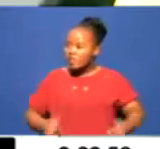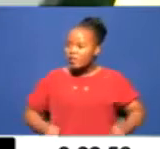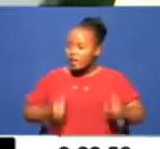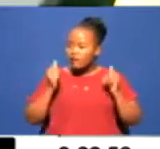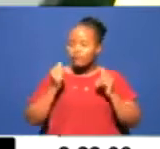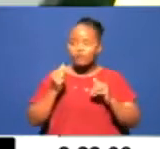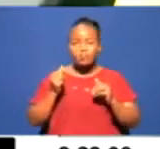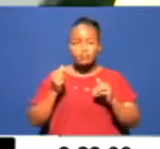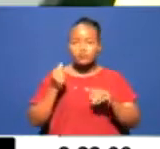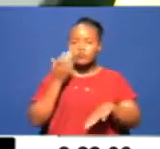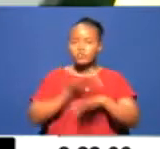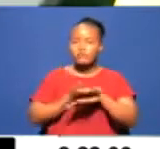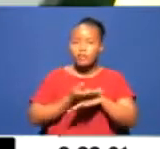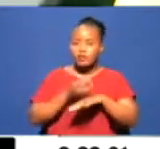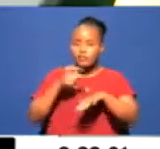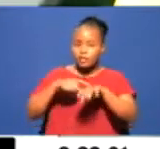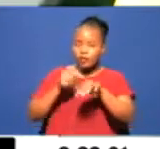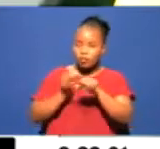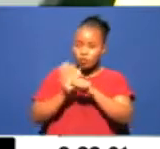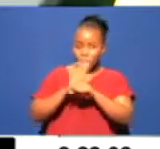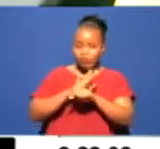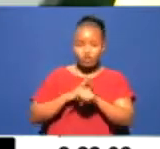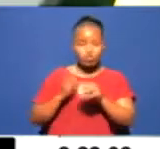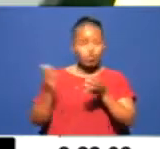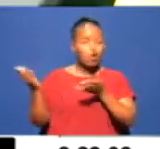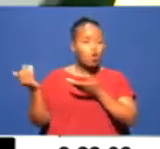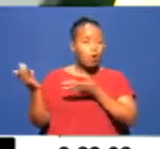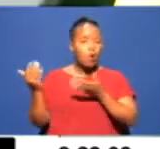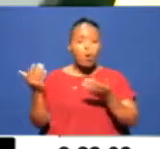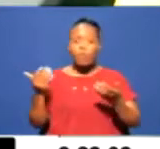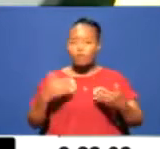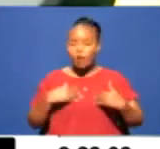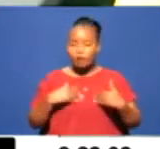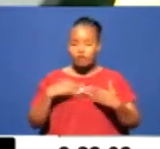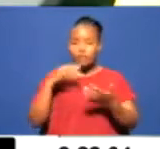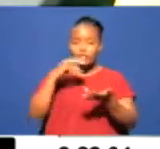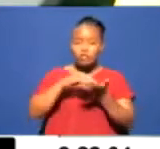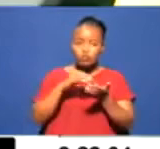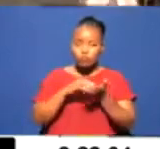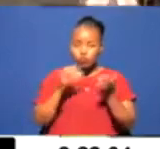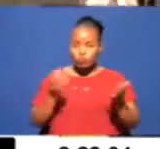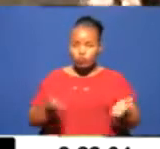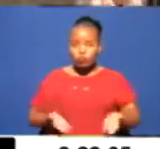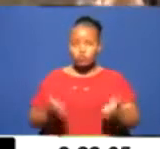pandemic are, however, hopeful that the situation will improve in the new year.